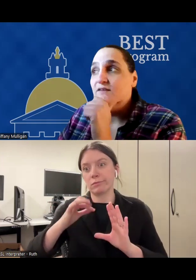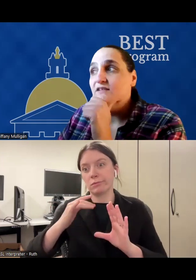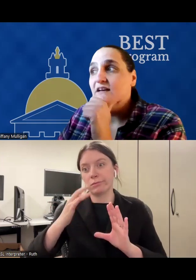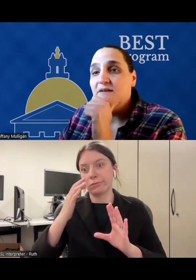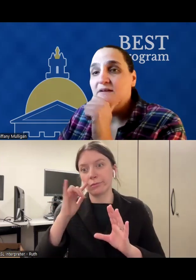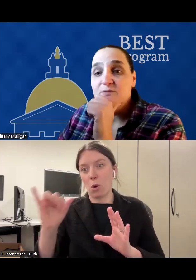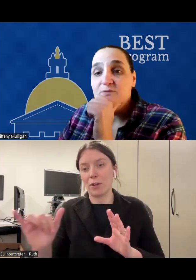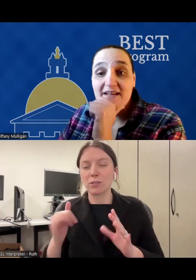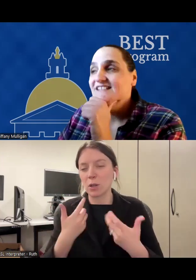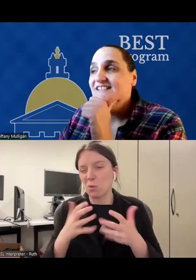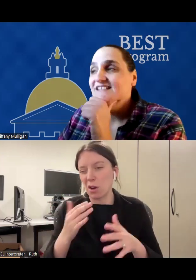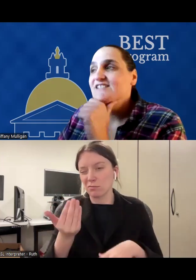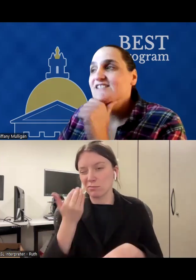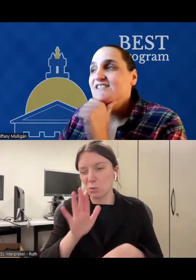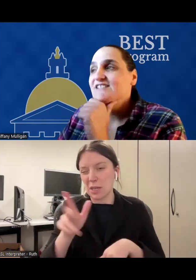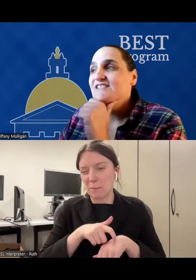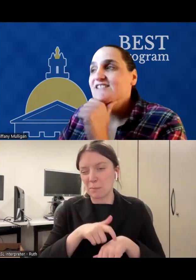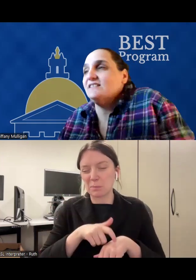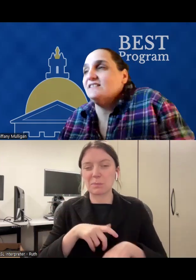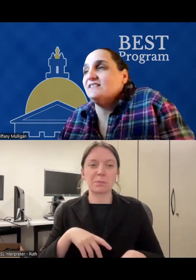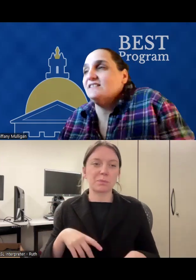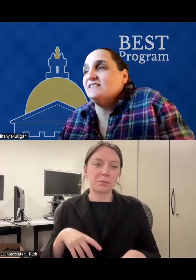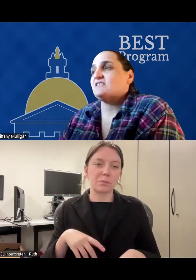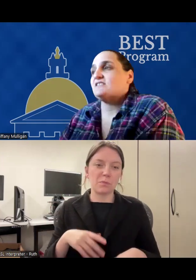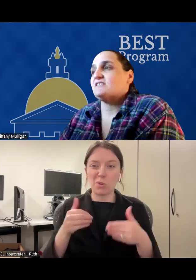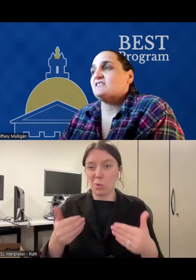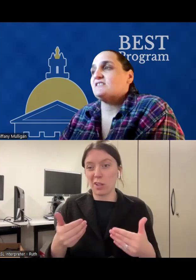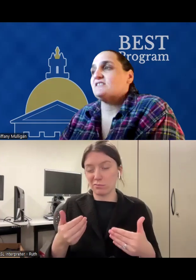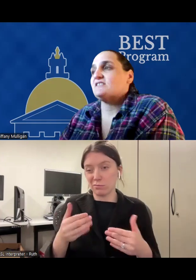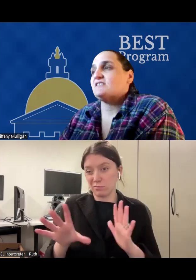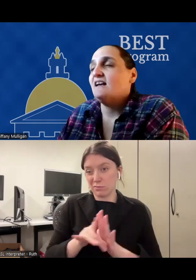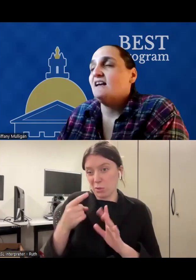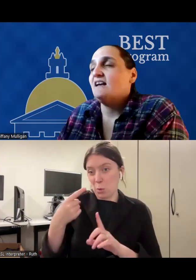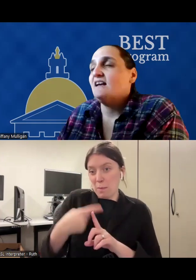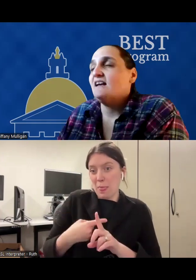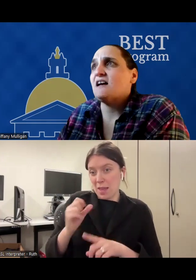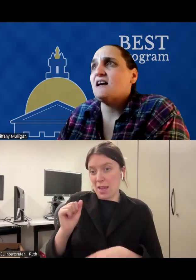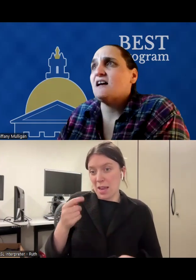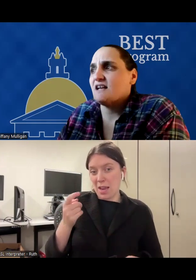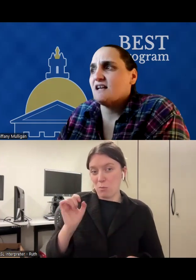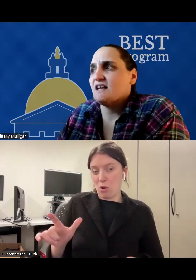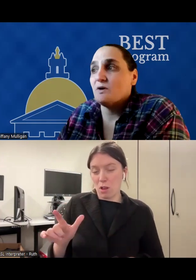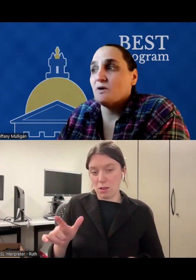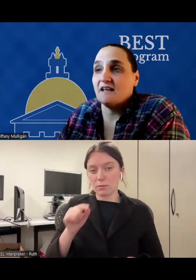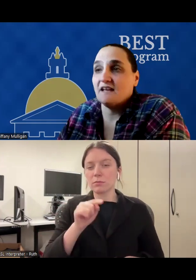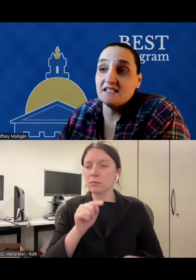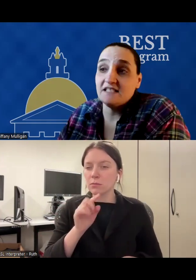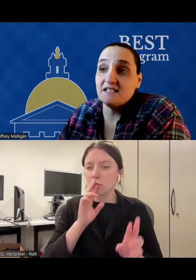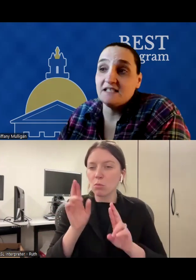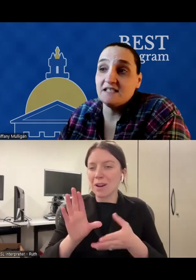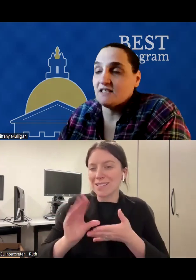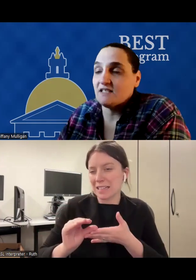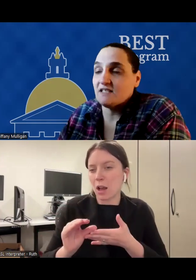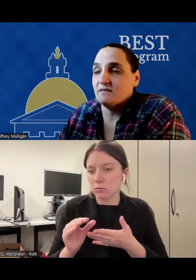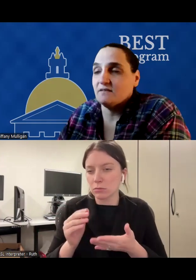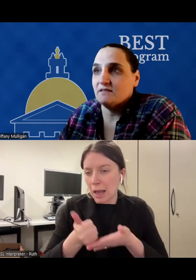of your time by just waiting. So we're just going to do this. And this is helpful, the discount report. Like at DYS,